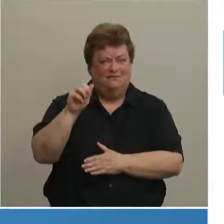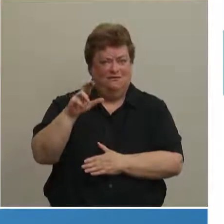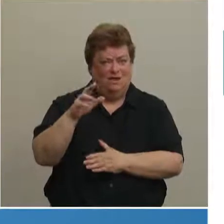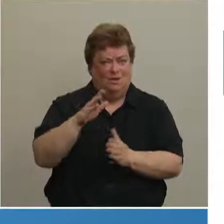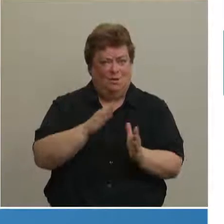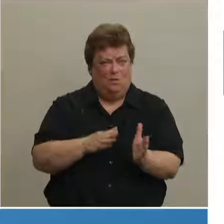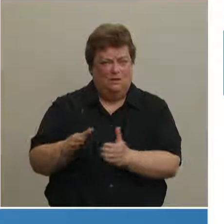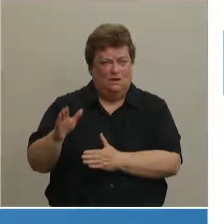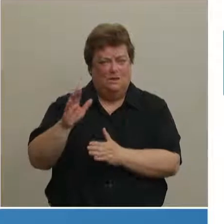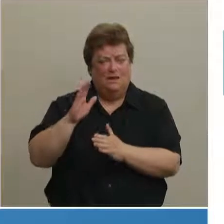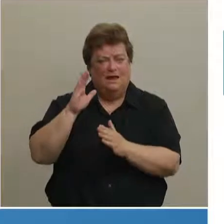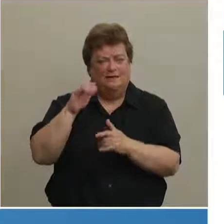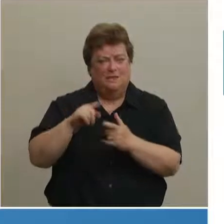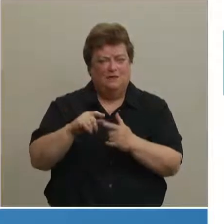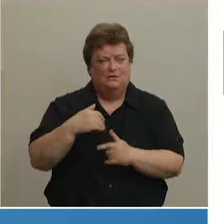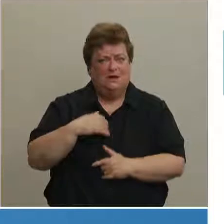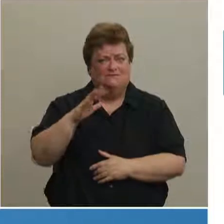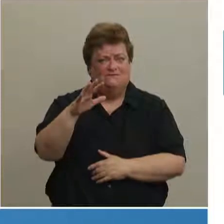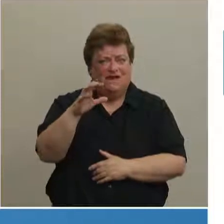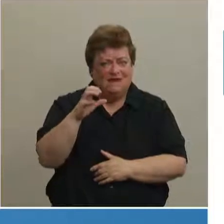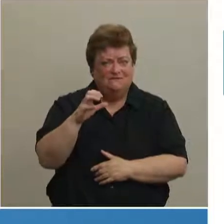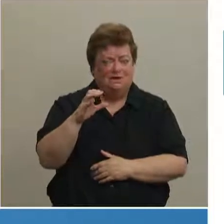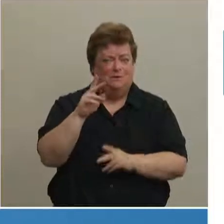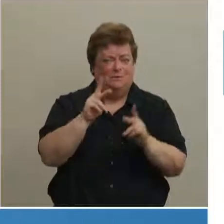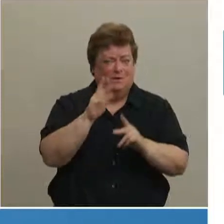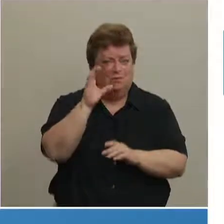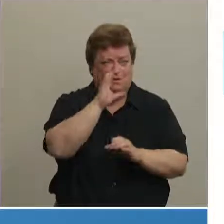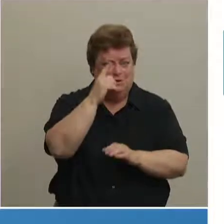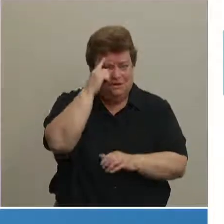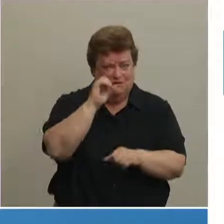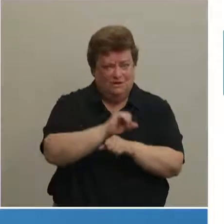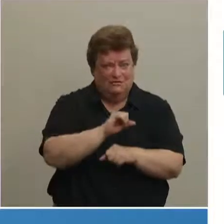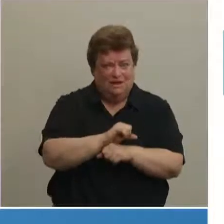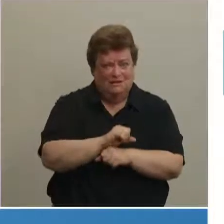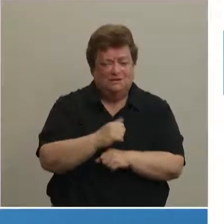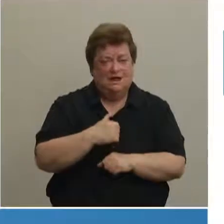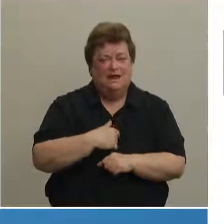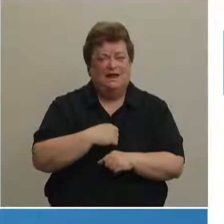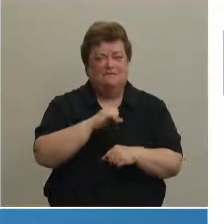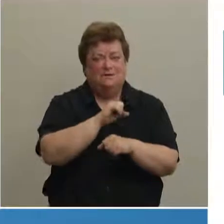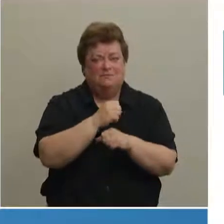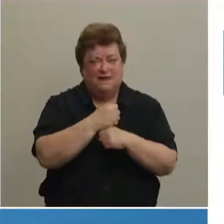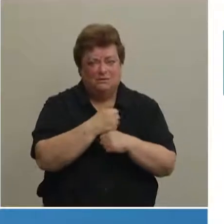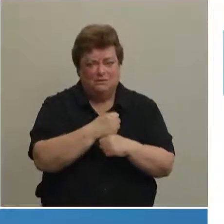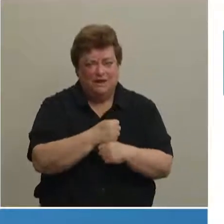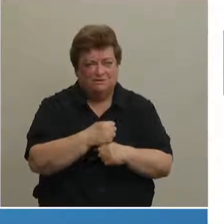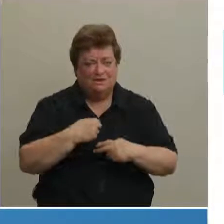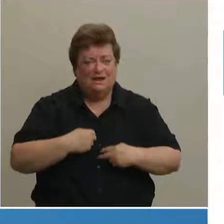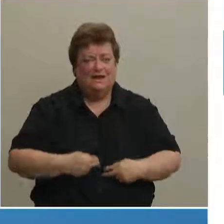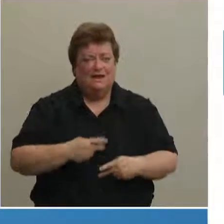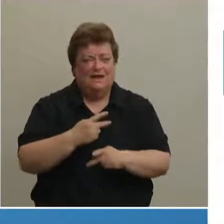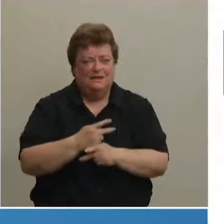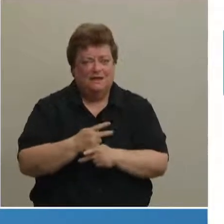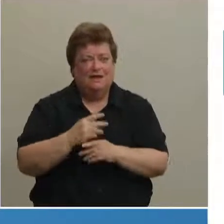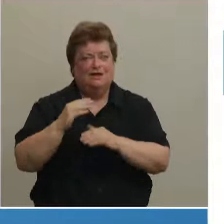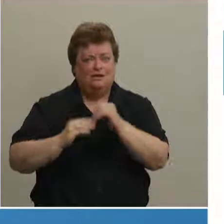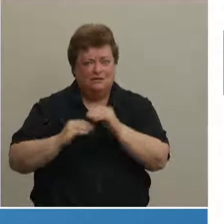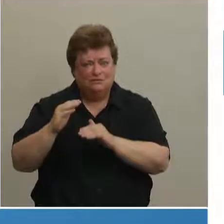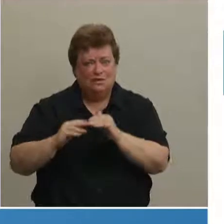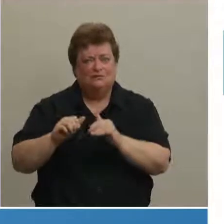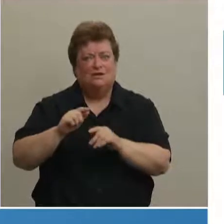over 500 job seekers. Employers in manufacturing, healthcare, construction, and much more